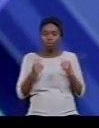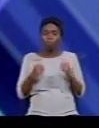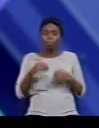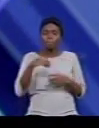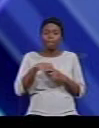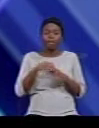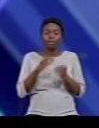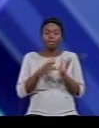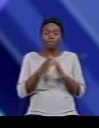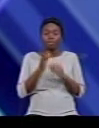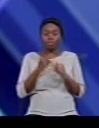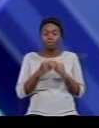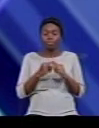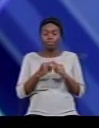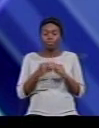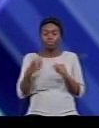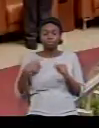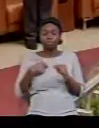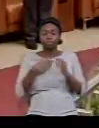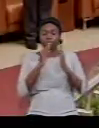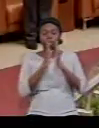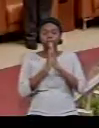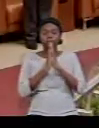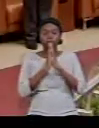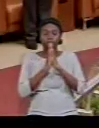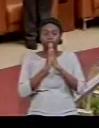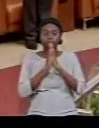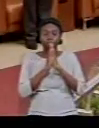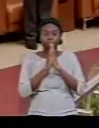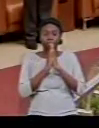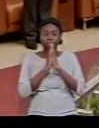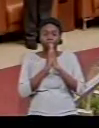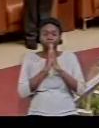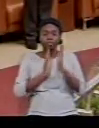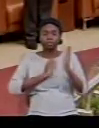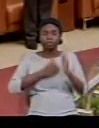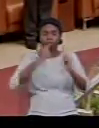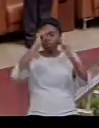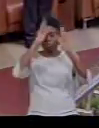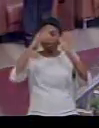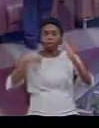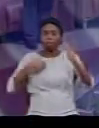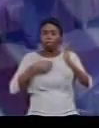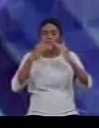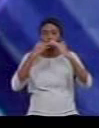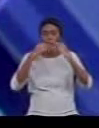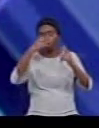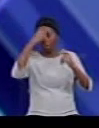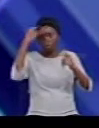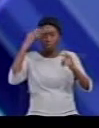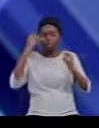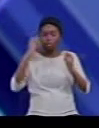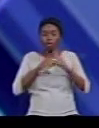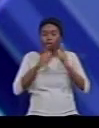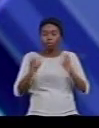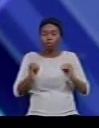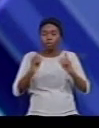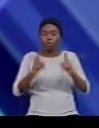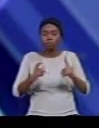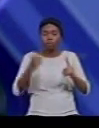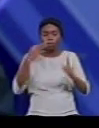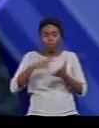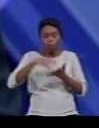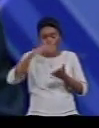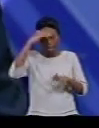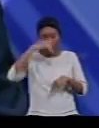In Jesus' name, we pray. Our Father, we thank you because of the great privilege of learning at your feet